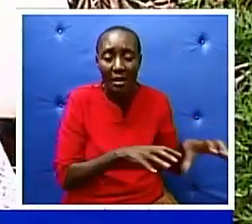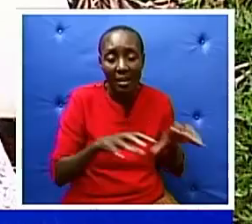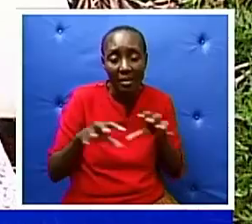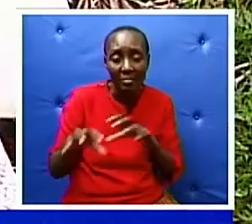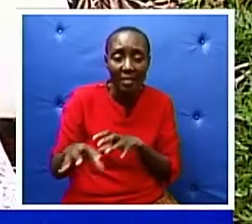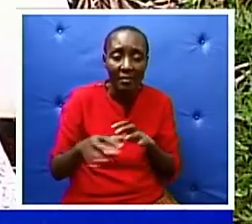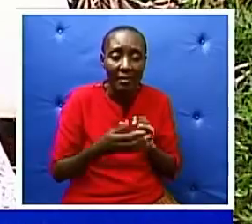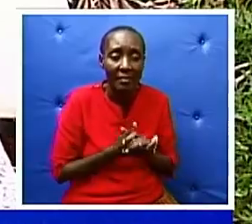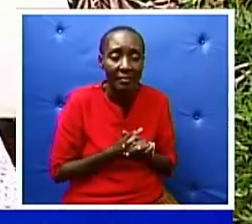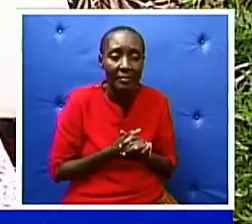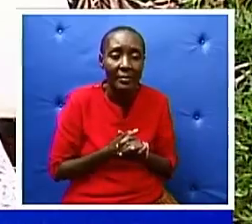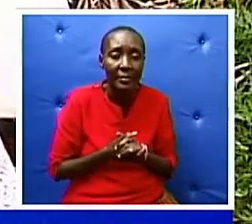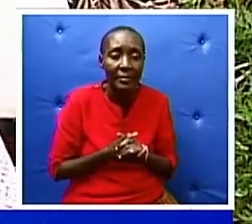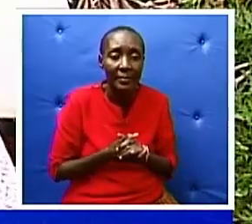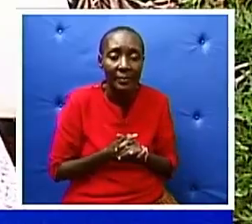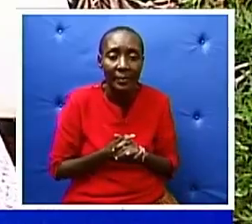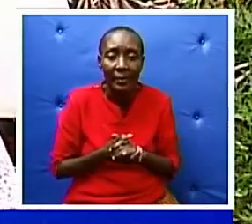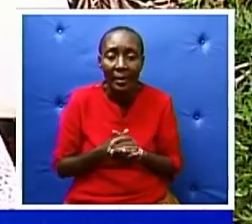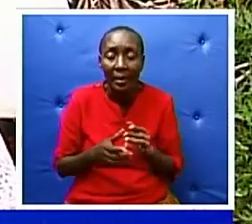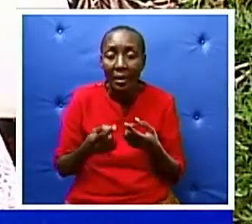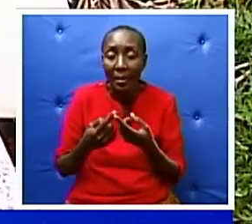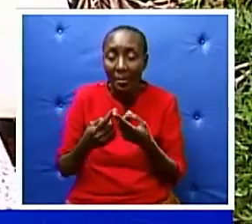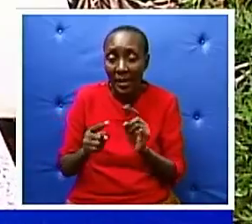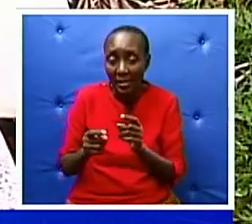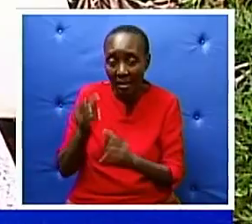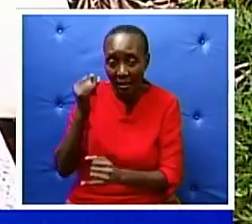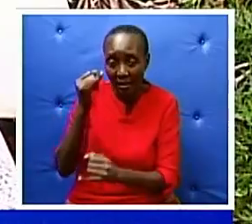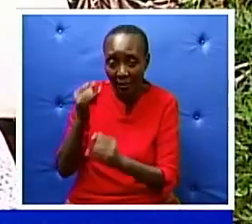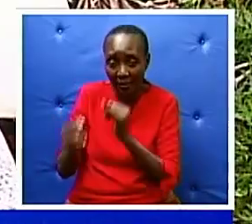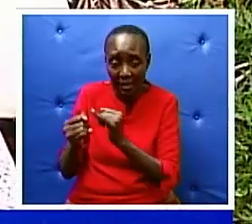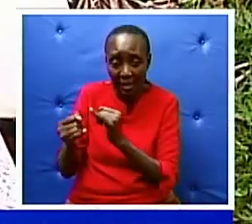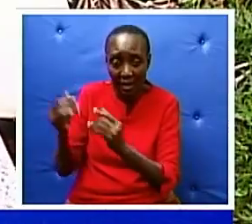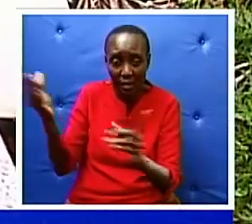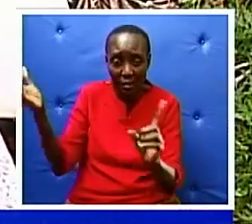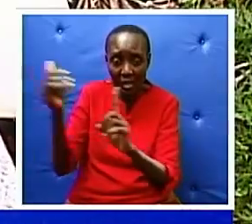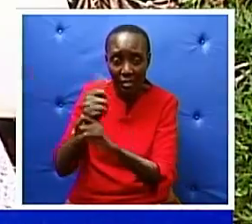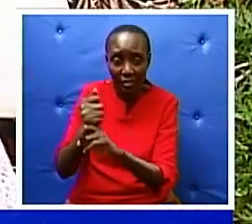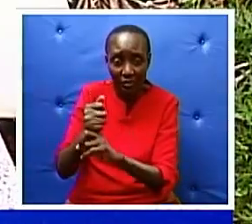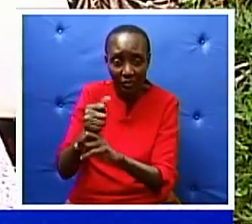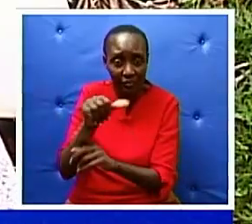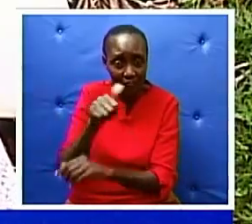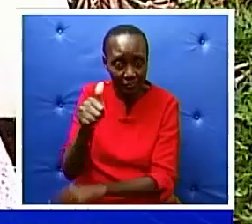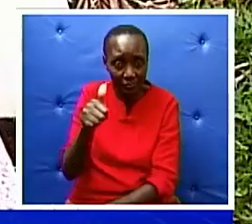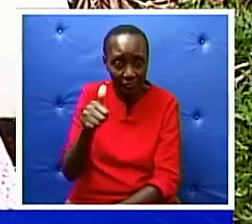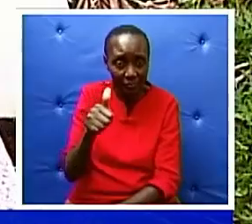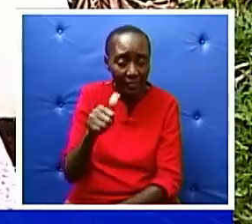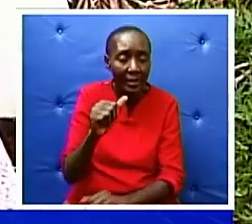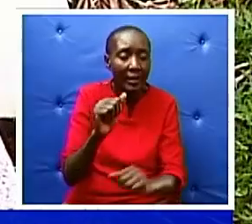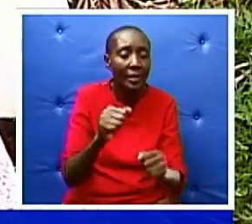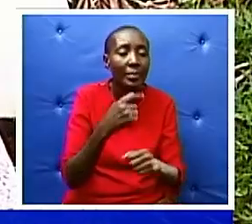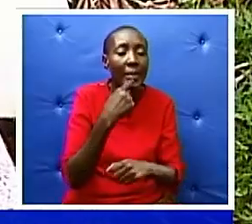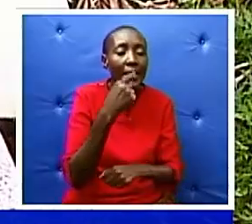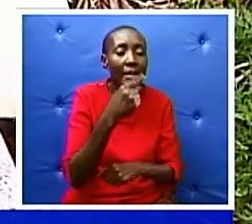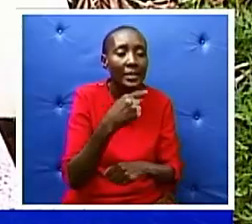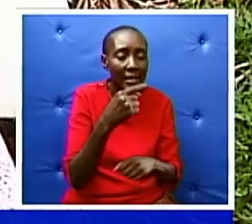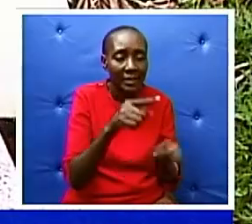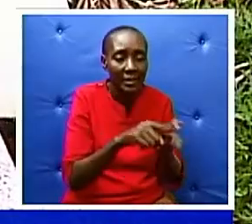policy decision you make. For the greater good. But looking at it, he likes to say, and he has said this a lot of time,